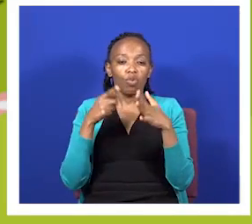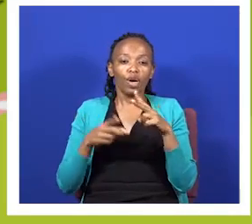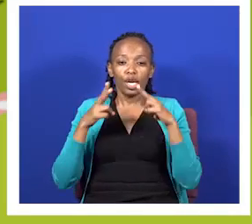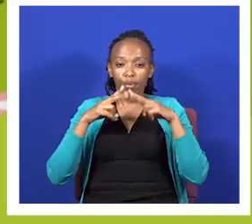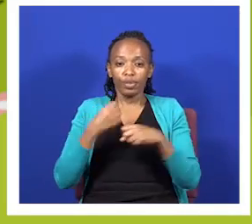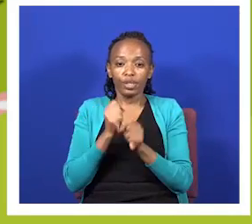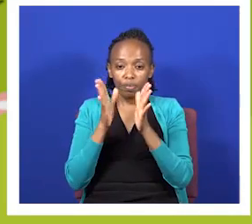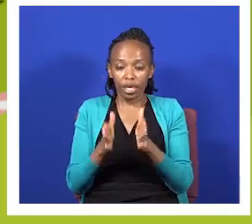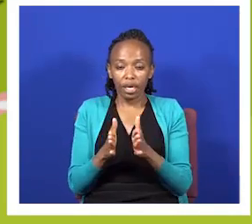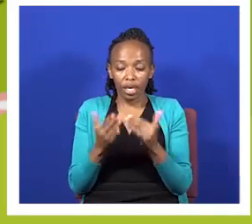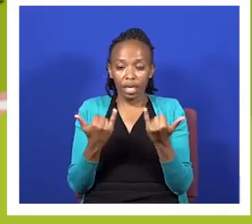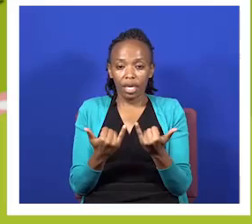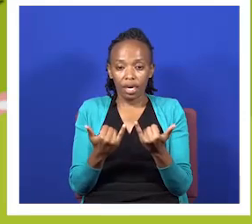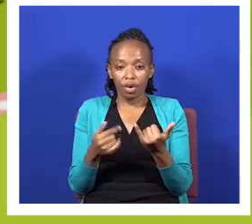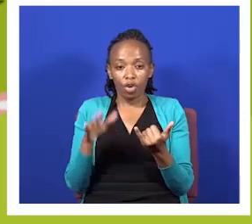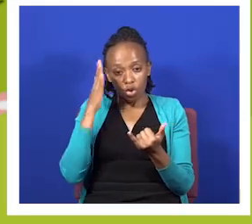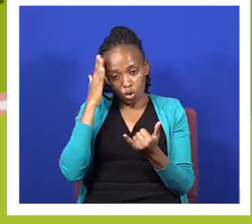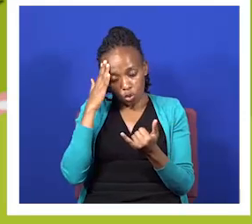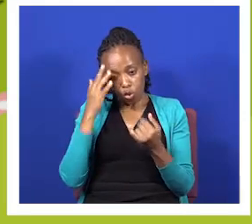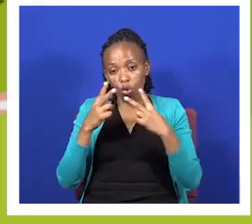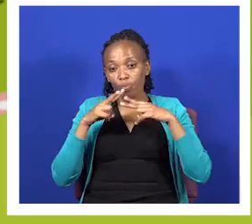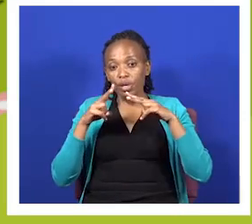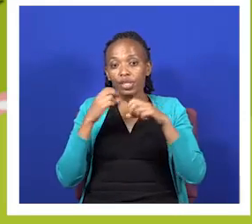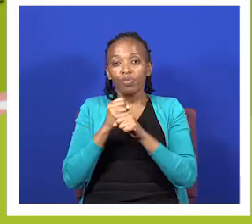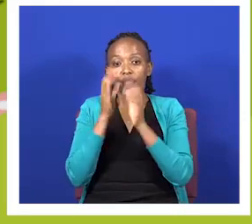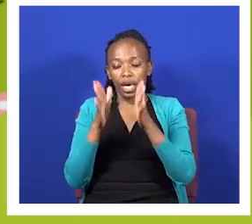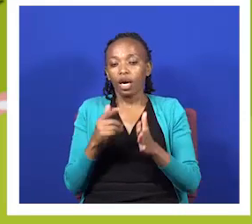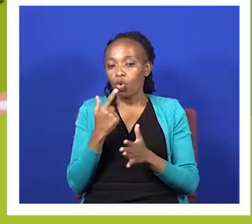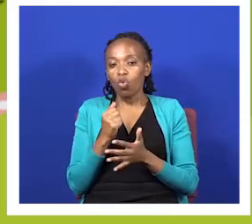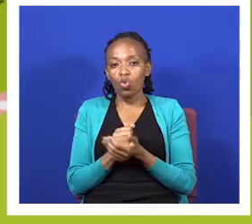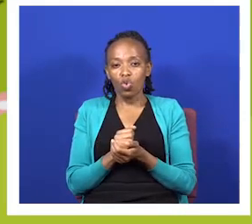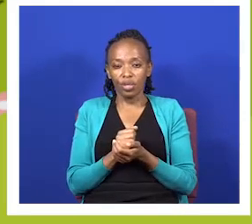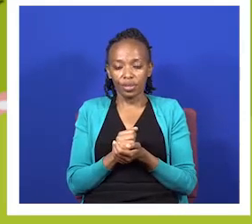peacemaker. Now, do you know what a peacemaker is?